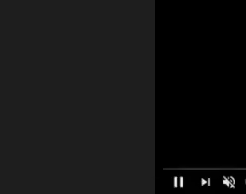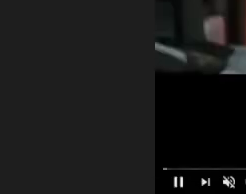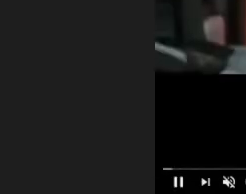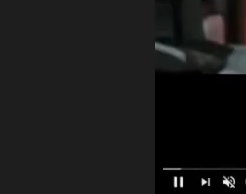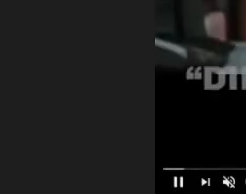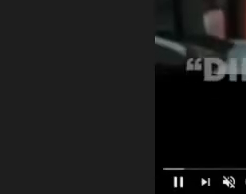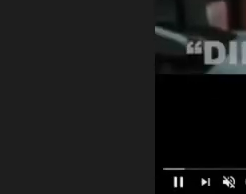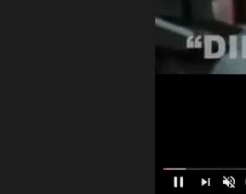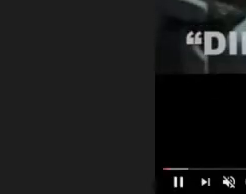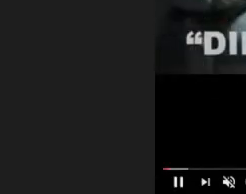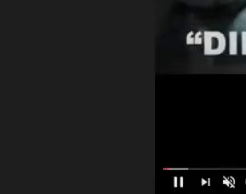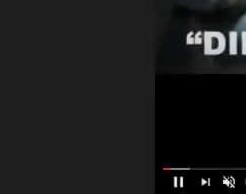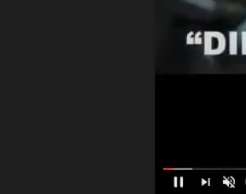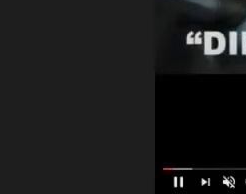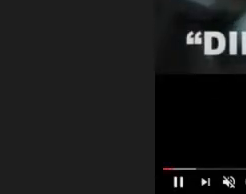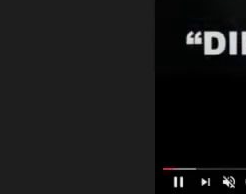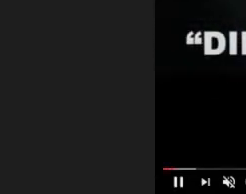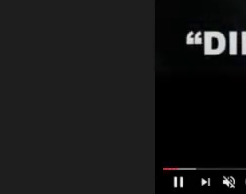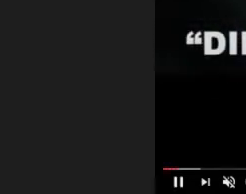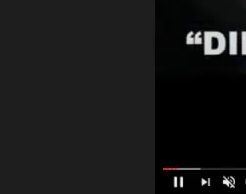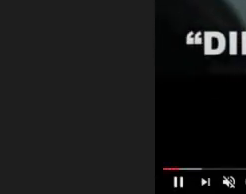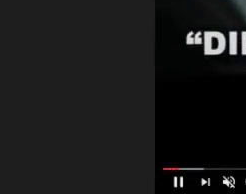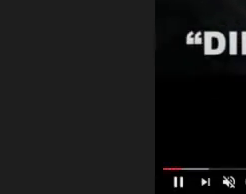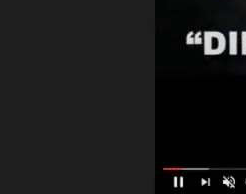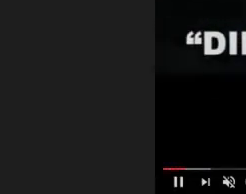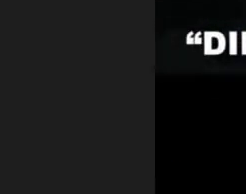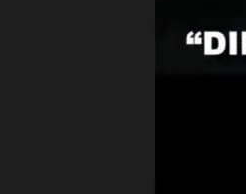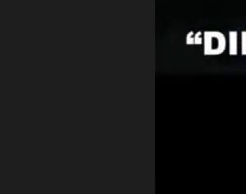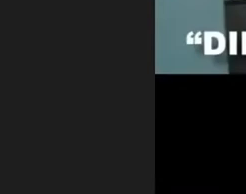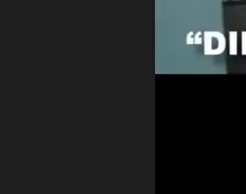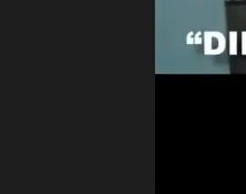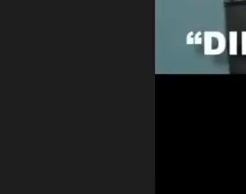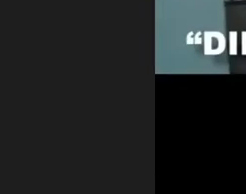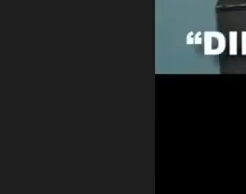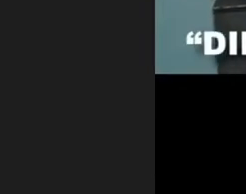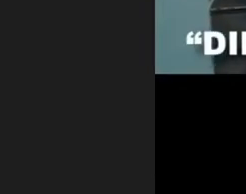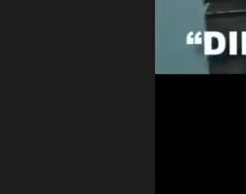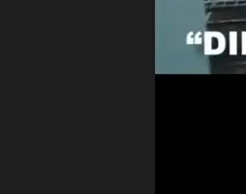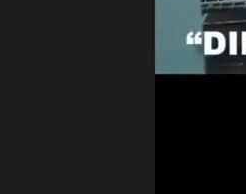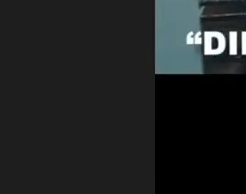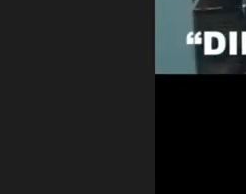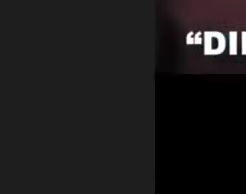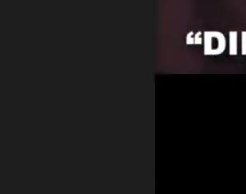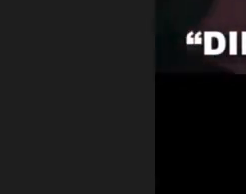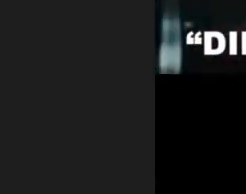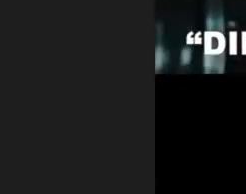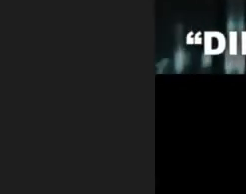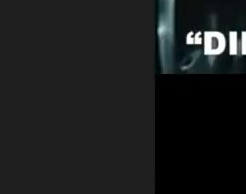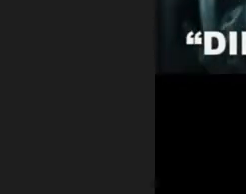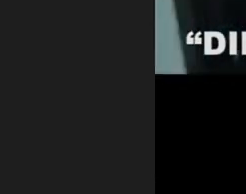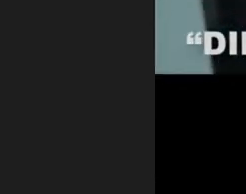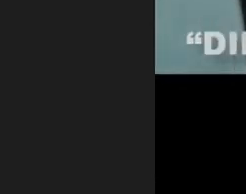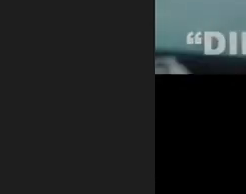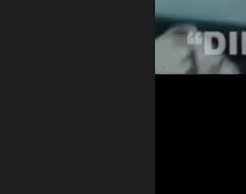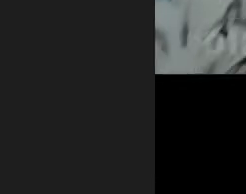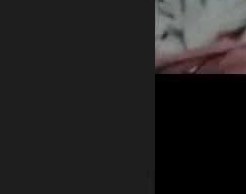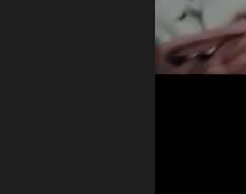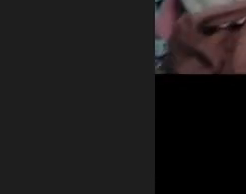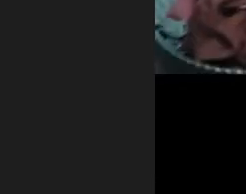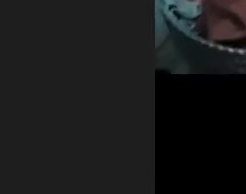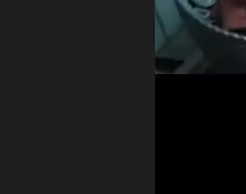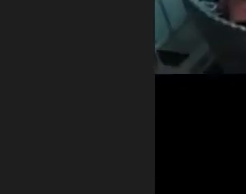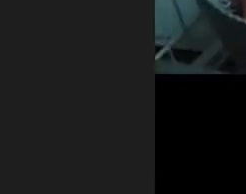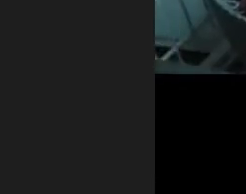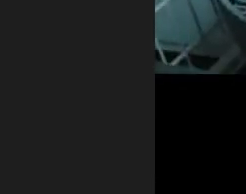inspiration for people during who are stuck in a hard time during quarantine, to work with what you have. And, you